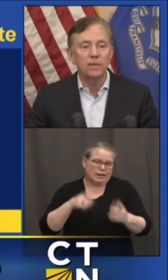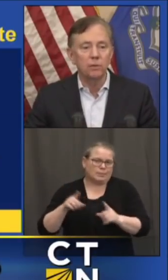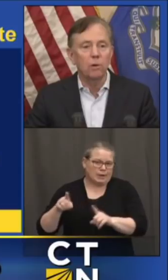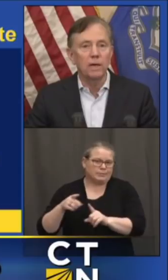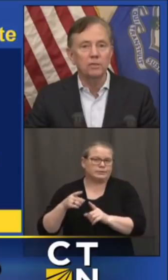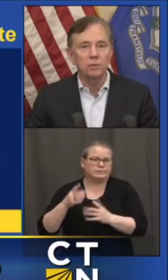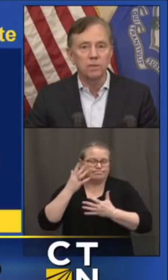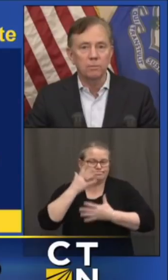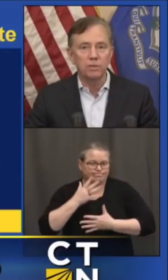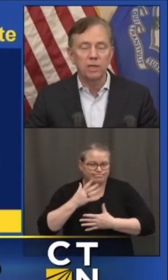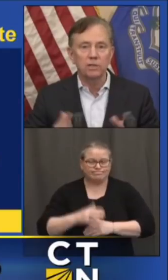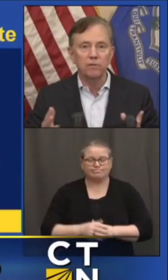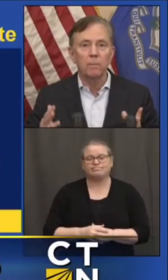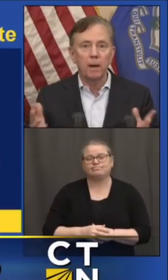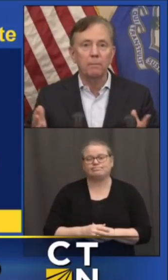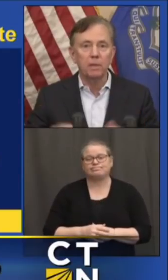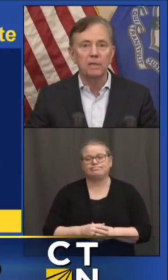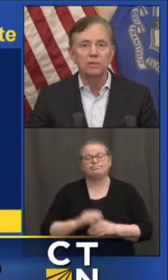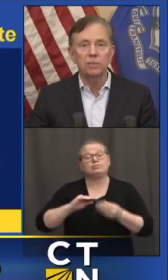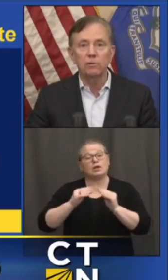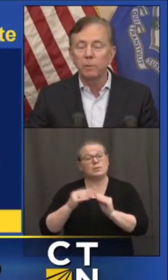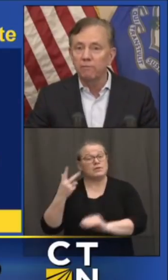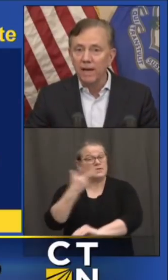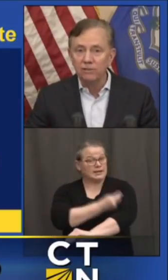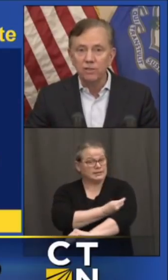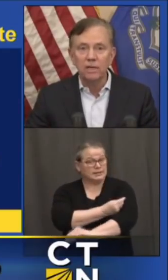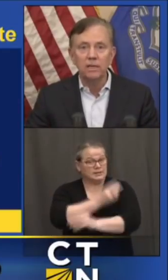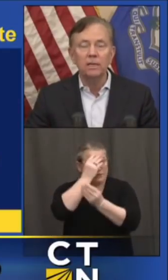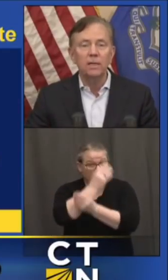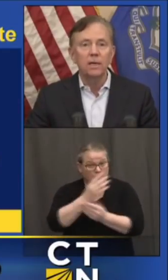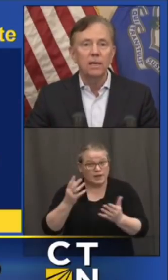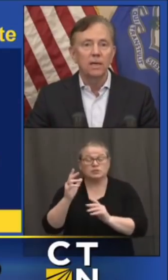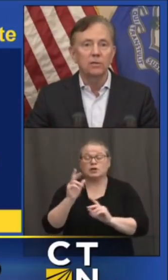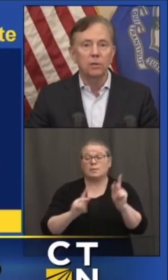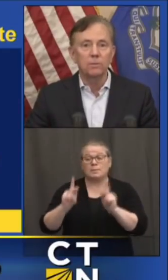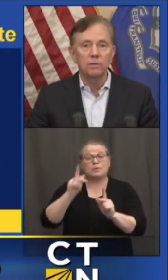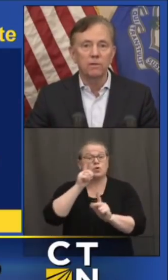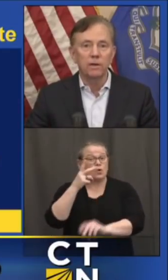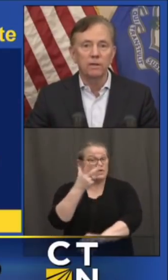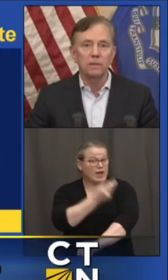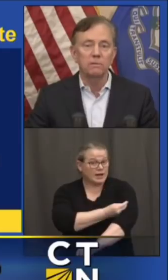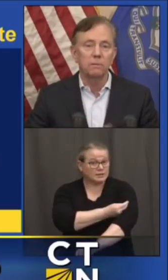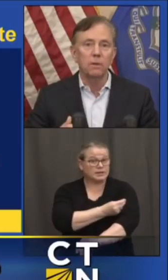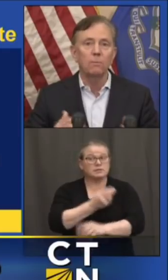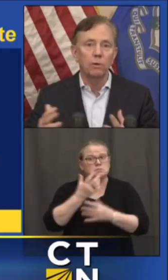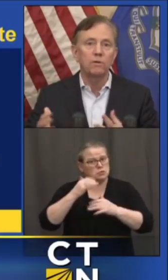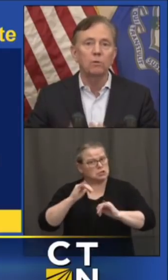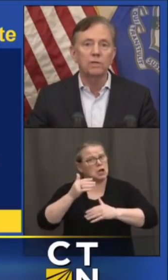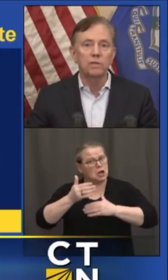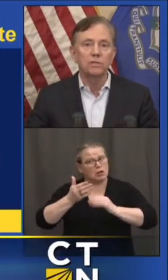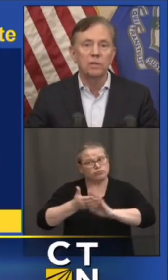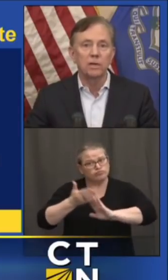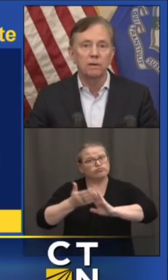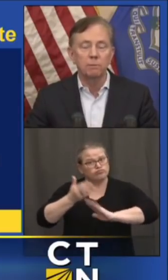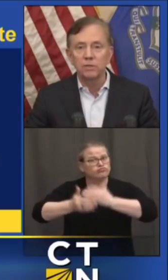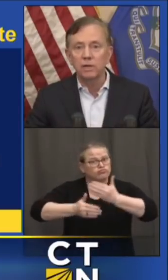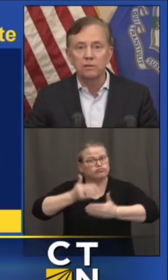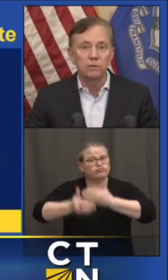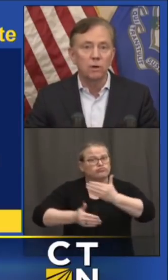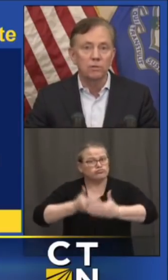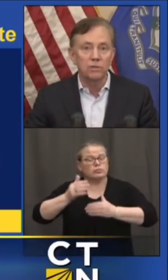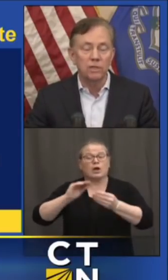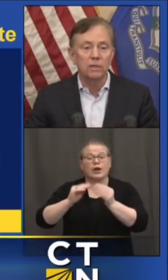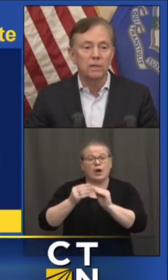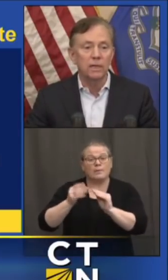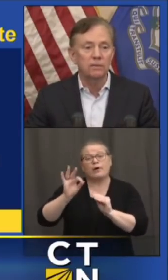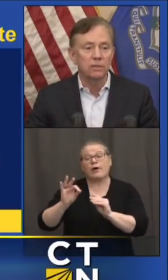well nationwide in terms of the percentage of our population who've been vaccinated and in terms of the number of doses, percentage